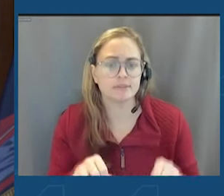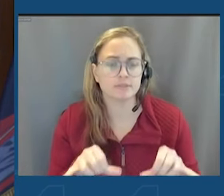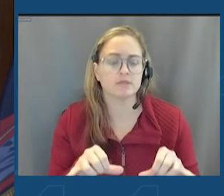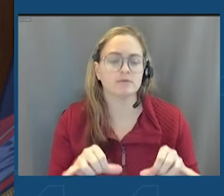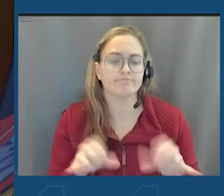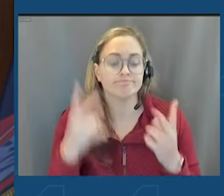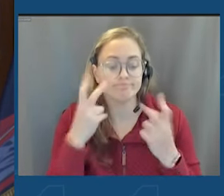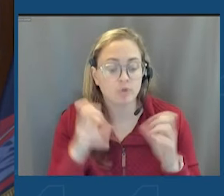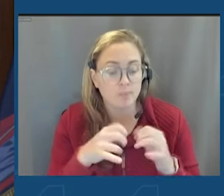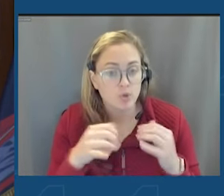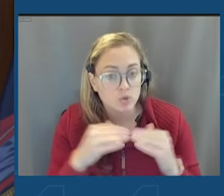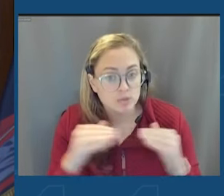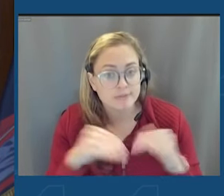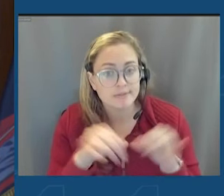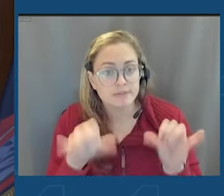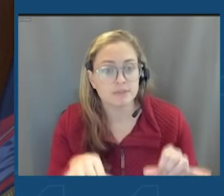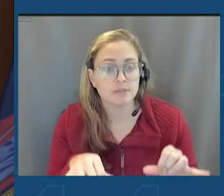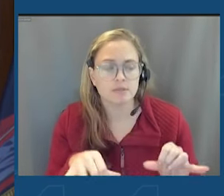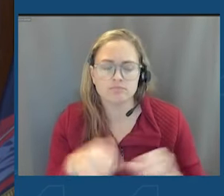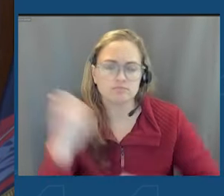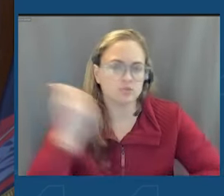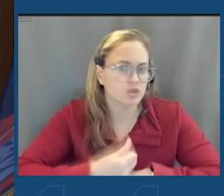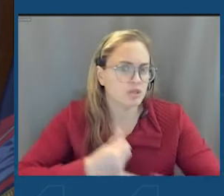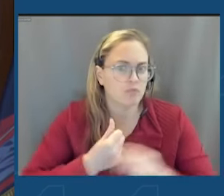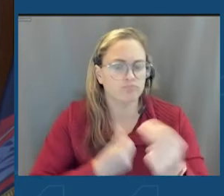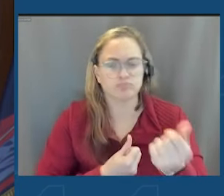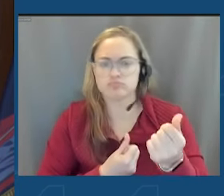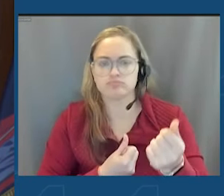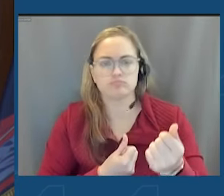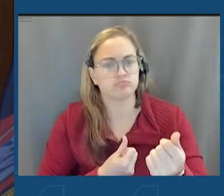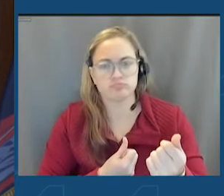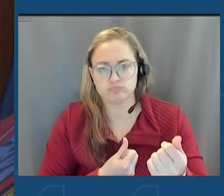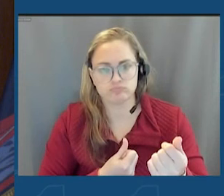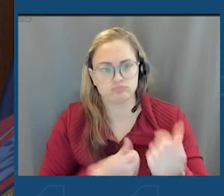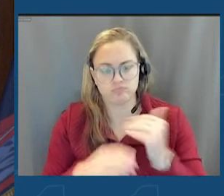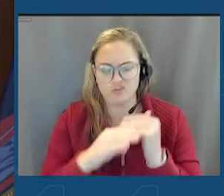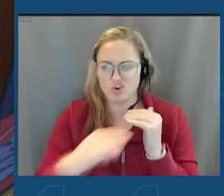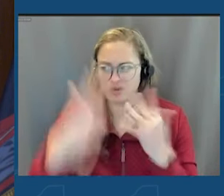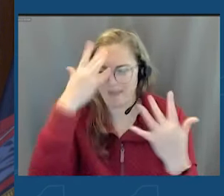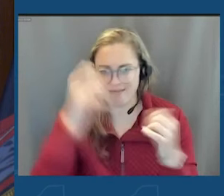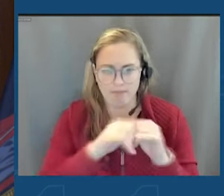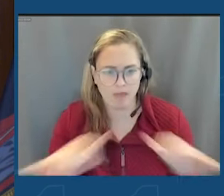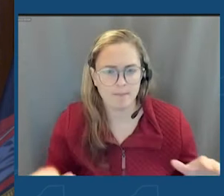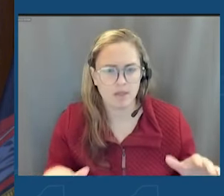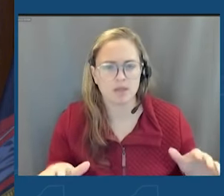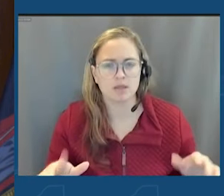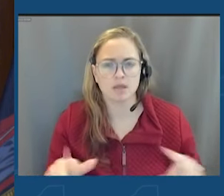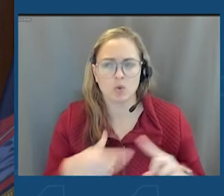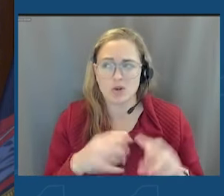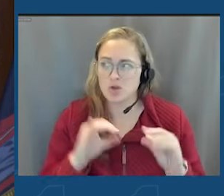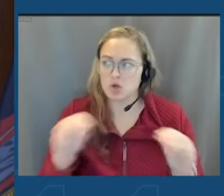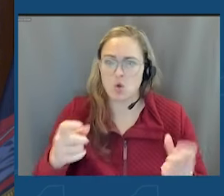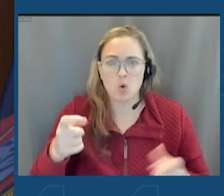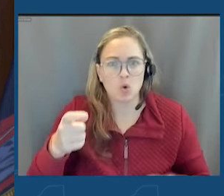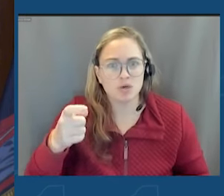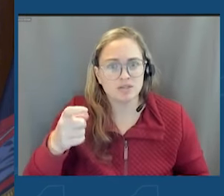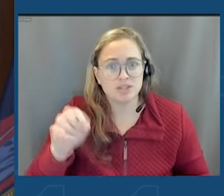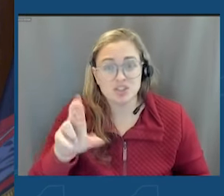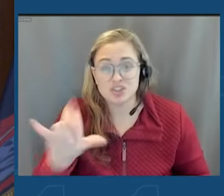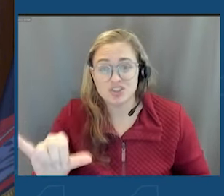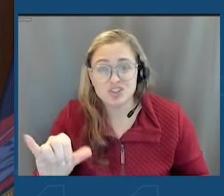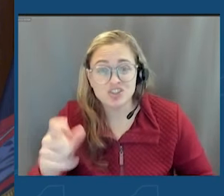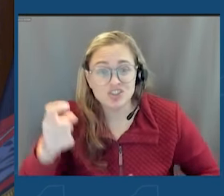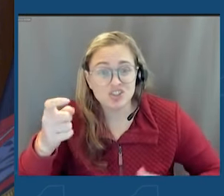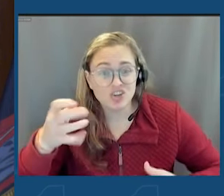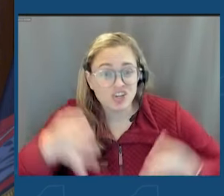justice system was literally shut down. It was paralyzed during the duration of the pandemic when there were literally no jury trials. The cases were backlogged,